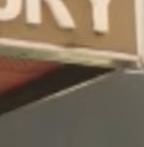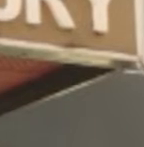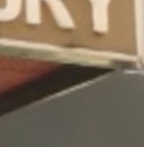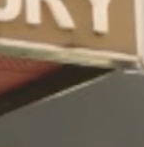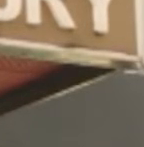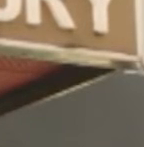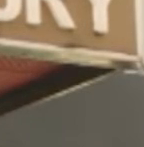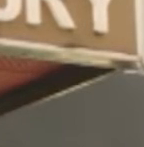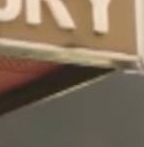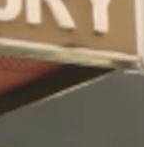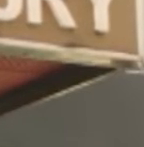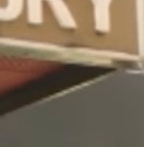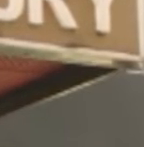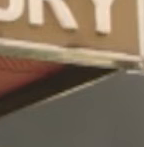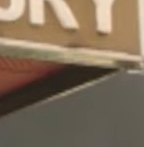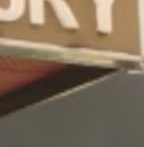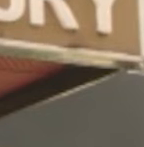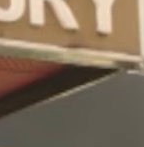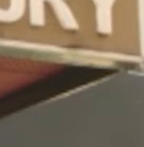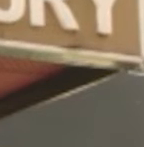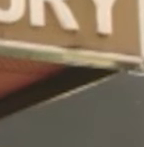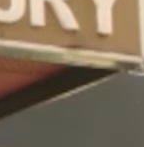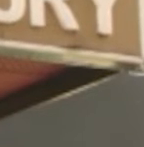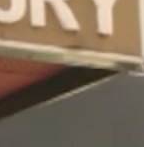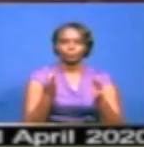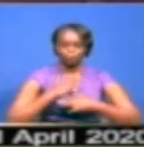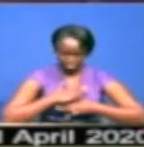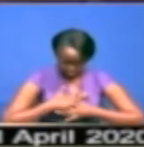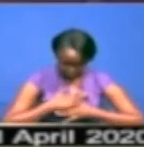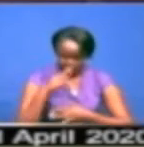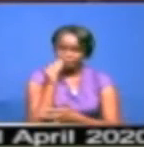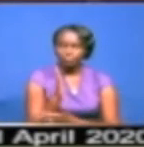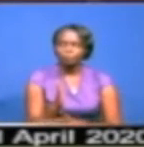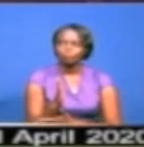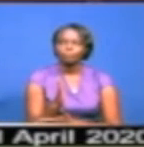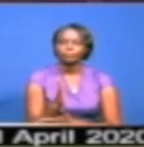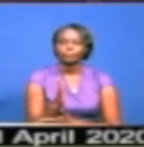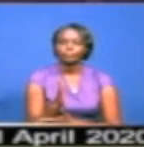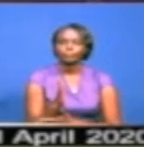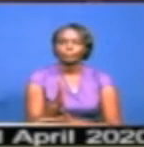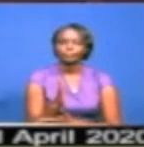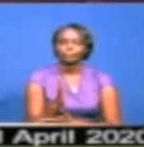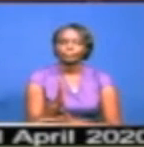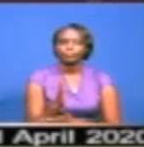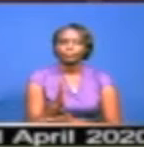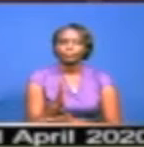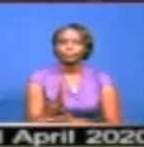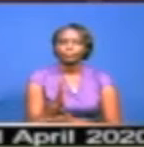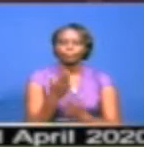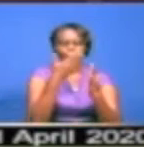target. According to the second supplementary budget tabled in Parliament on Wednesday, Treasury is facing a deficit